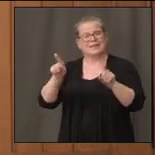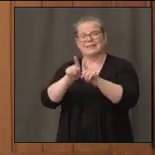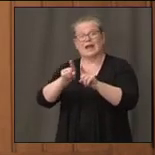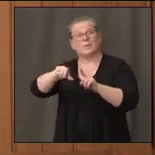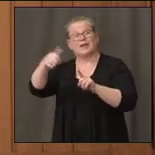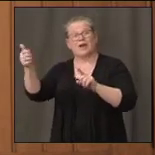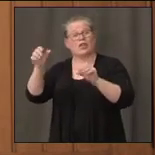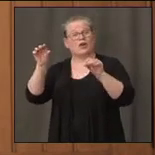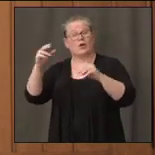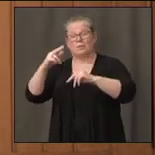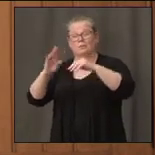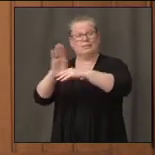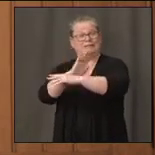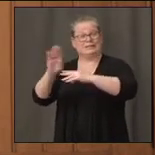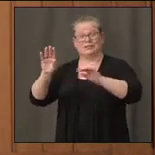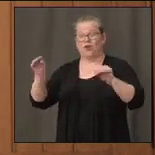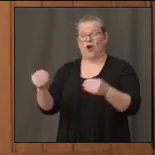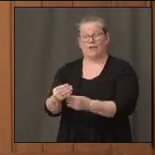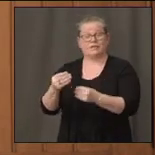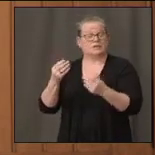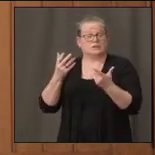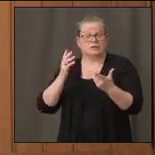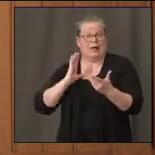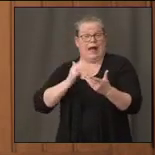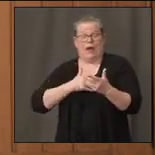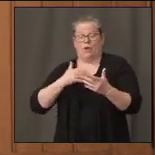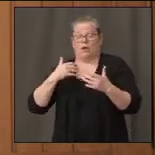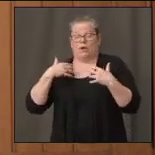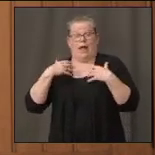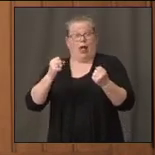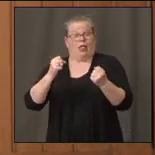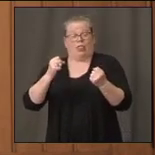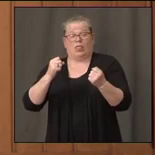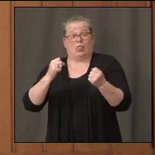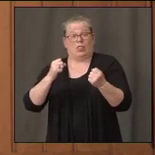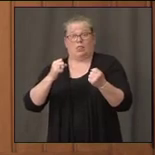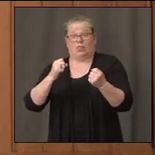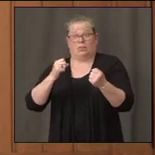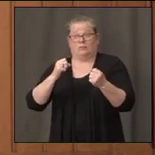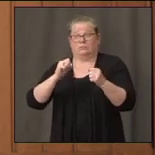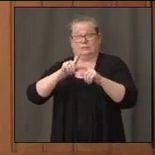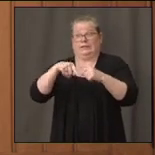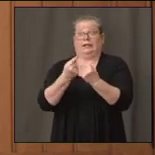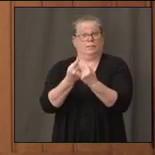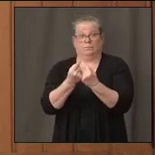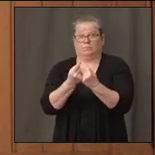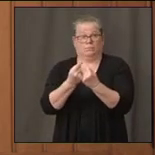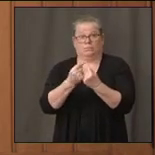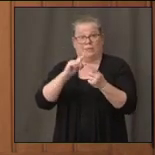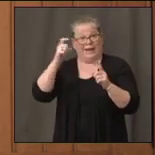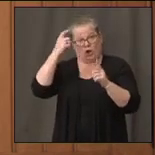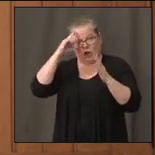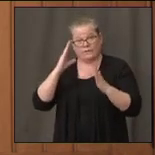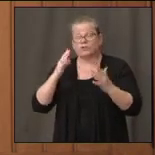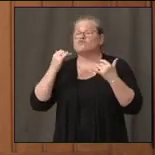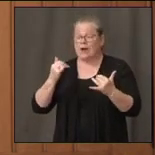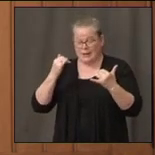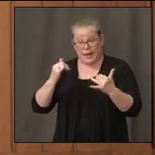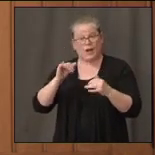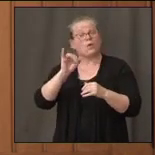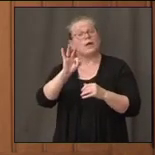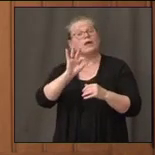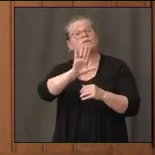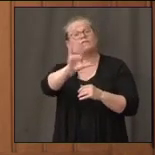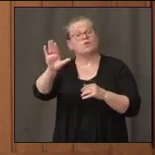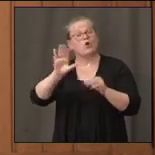follow consistent guidance, and the guidance from our public health team and from our governor is that if you have the ability at this point in time to continue